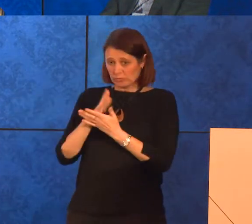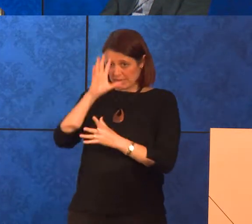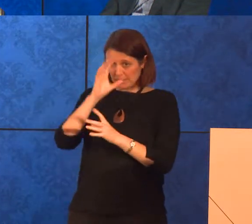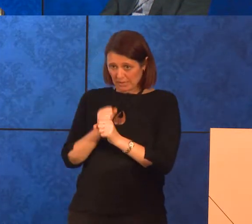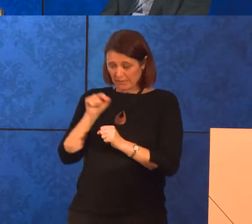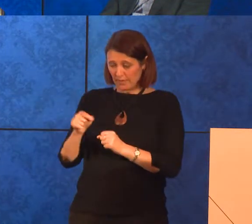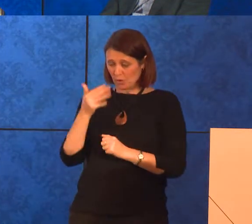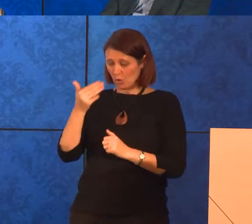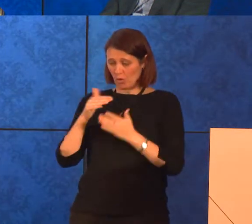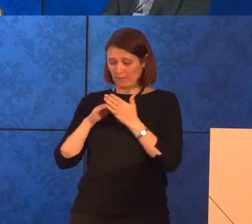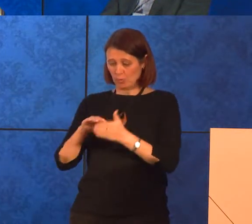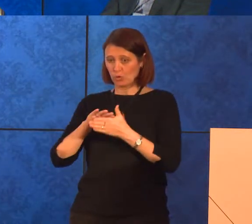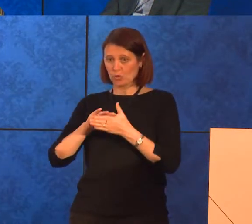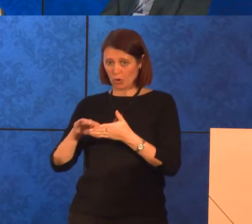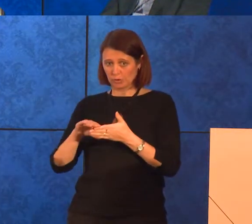that that $9 million